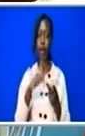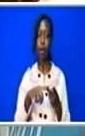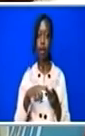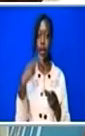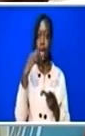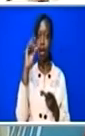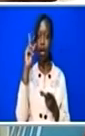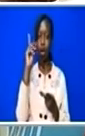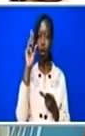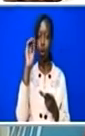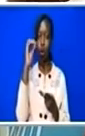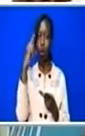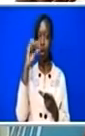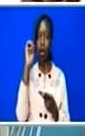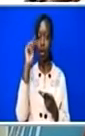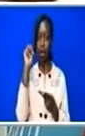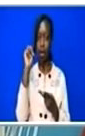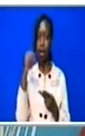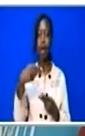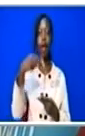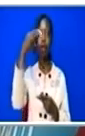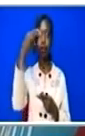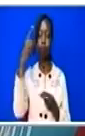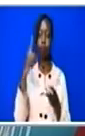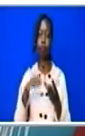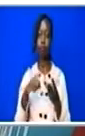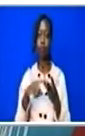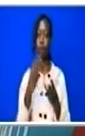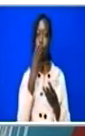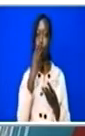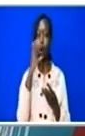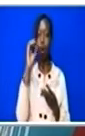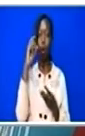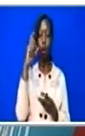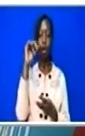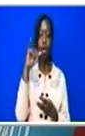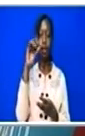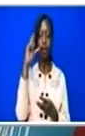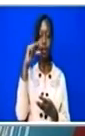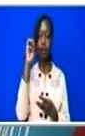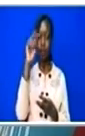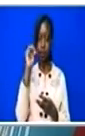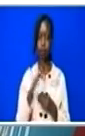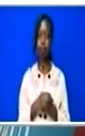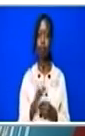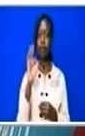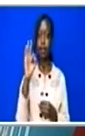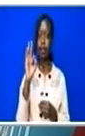have oxygen. You are right. Okay. Okay, so those are the three elements that make